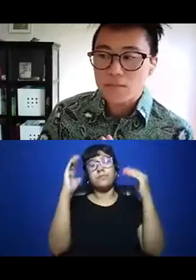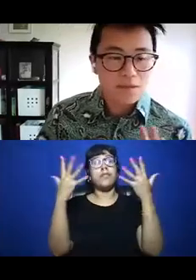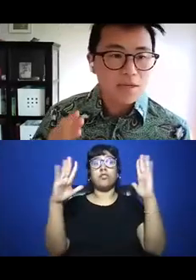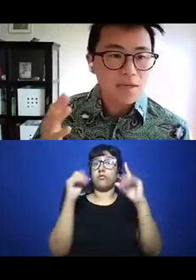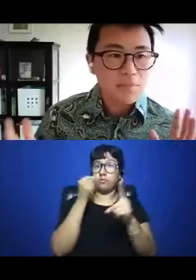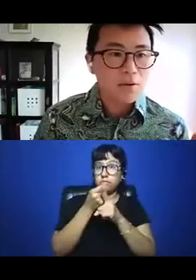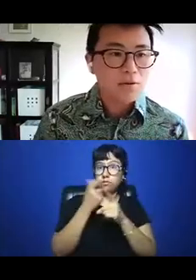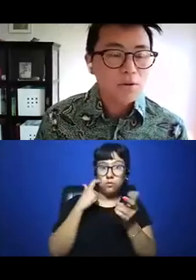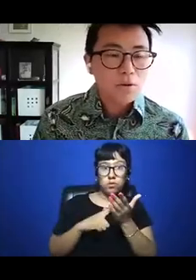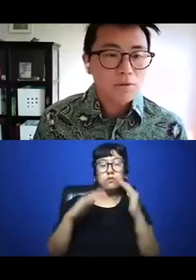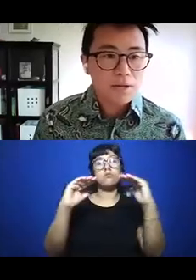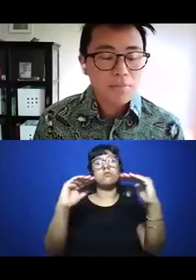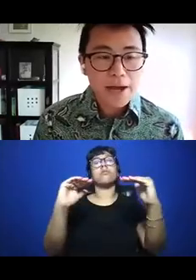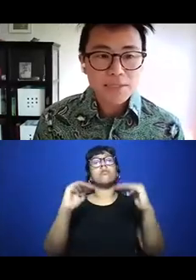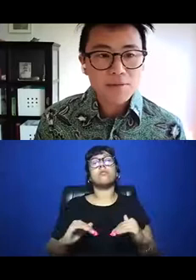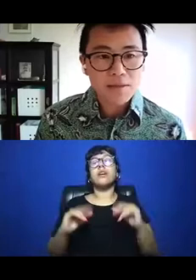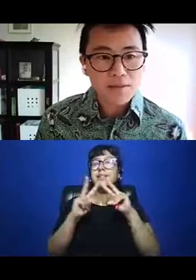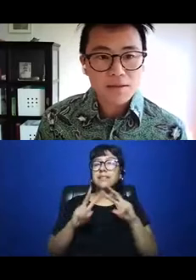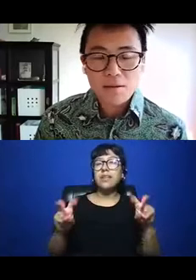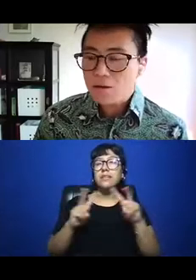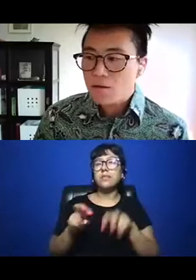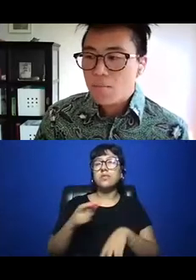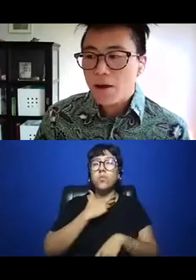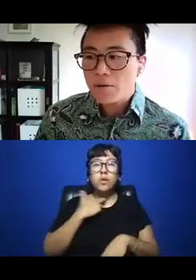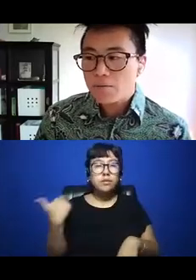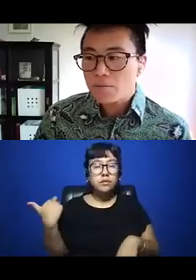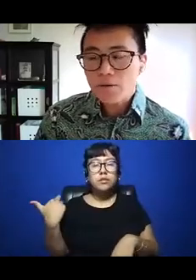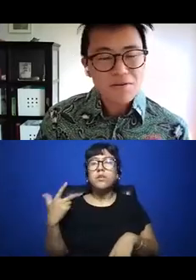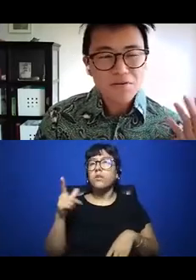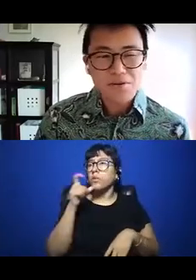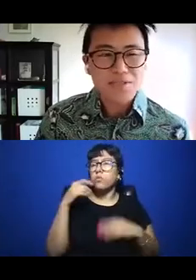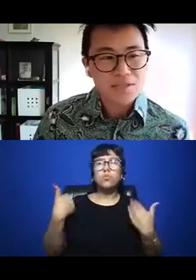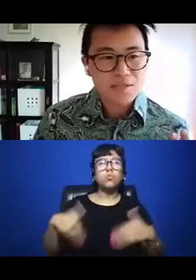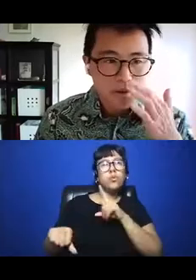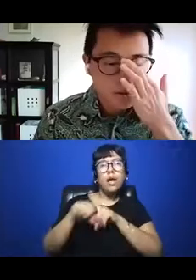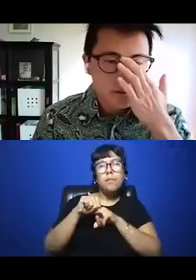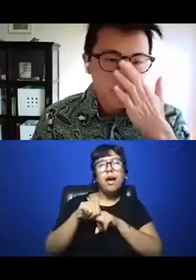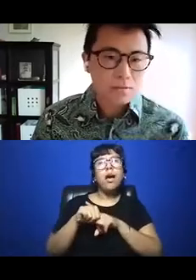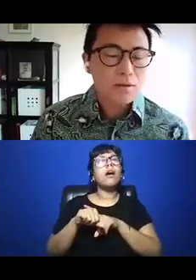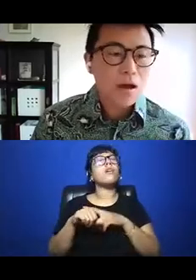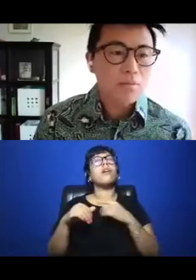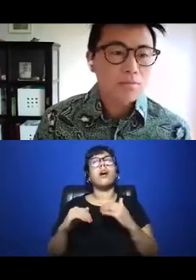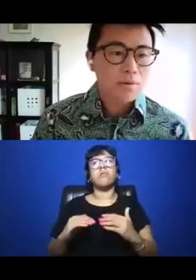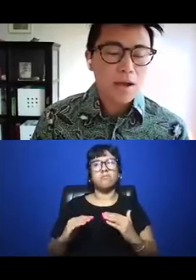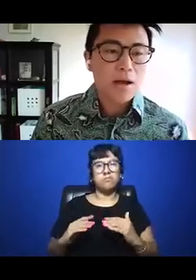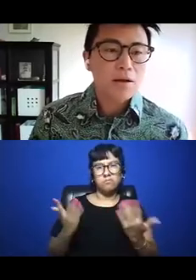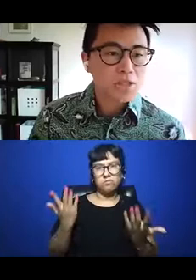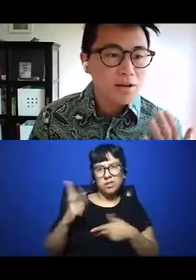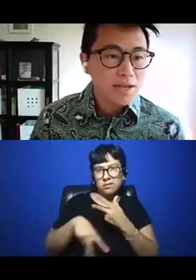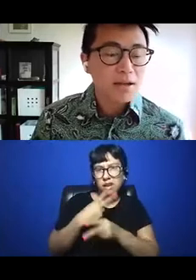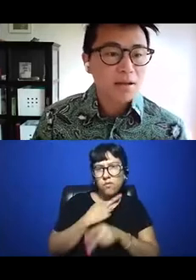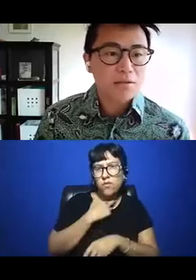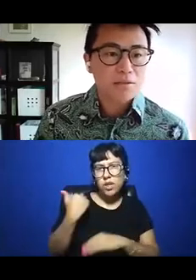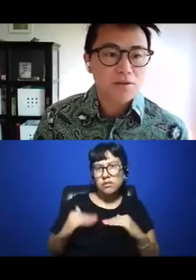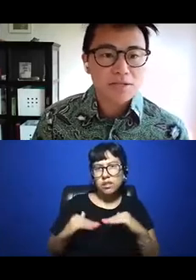So thinking about who's been impacted, we then think about what level of risk does this pose? And I'll